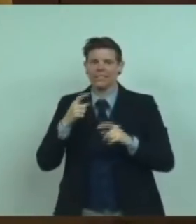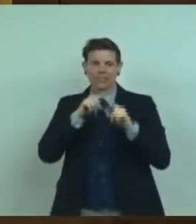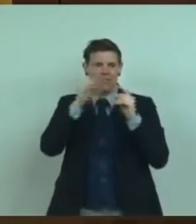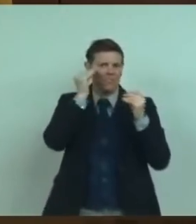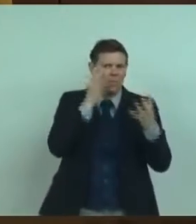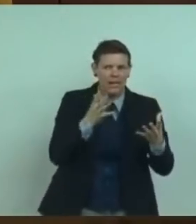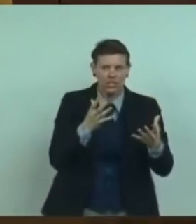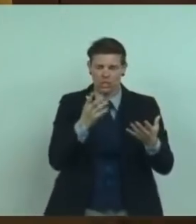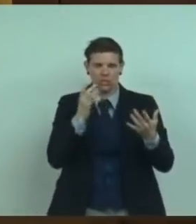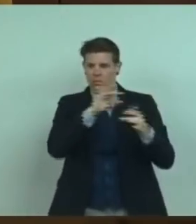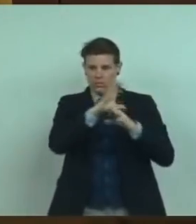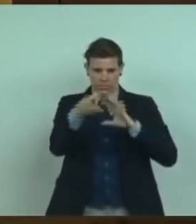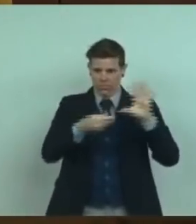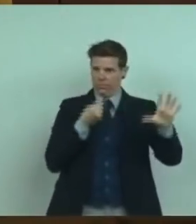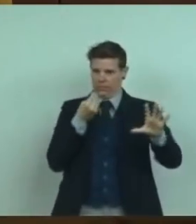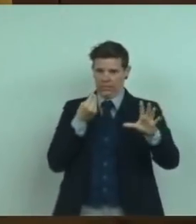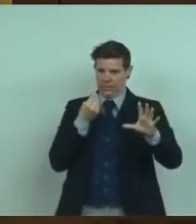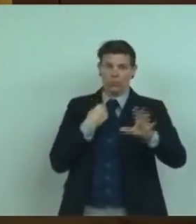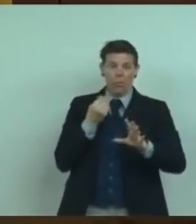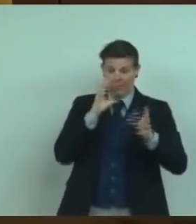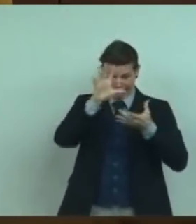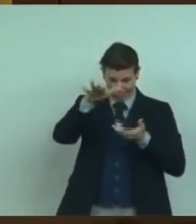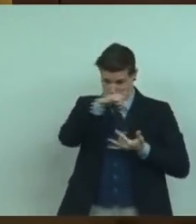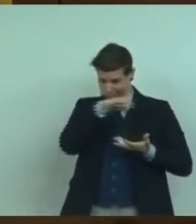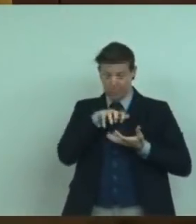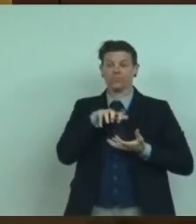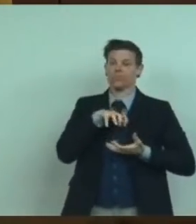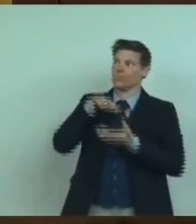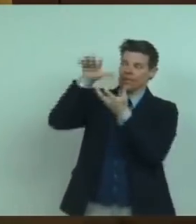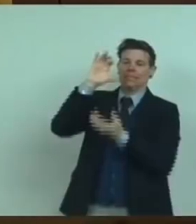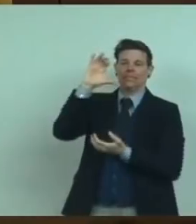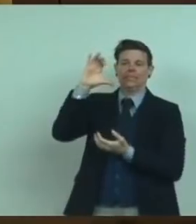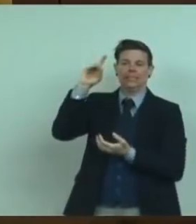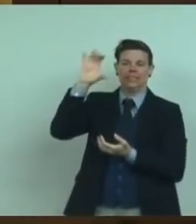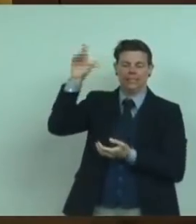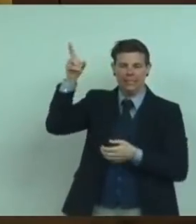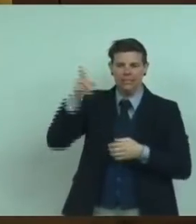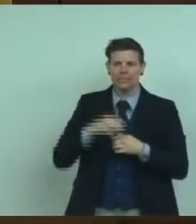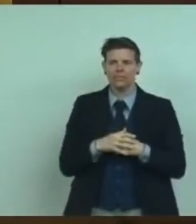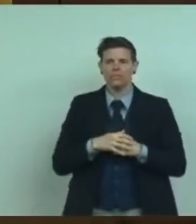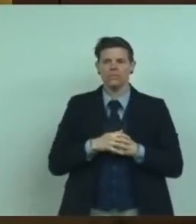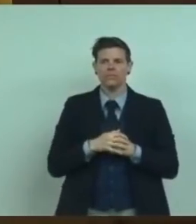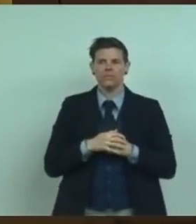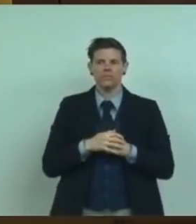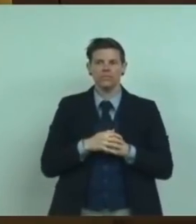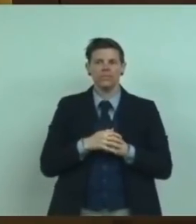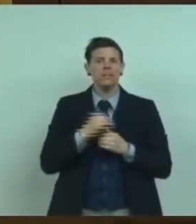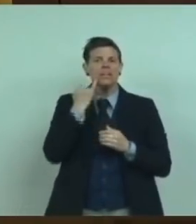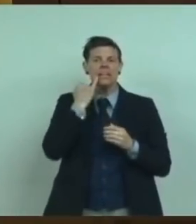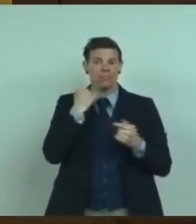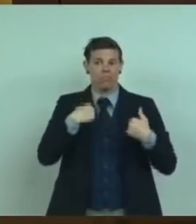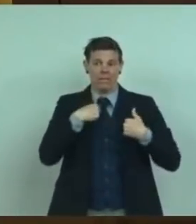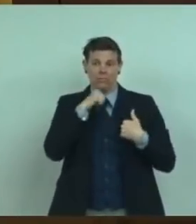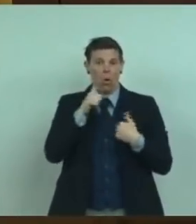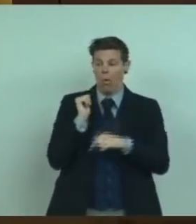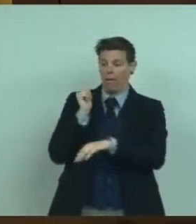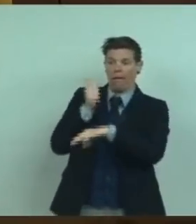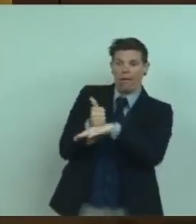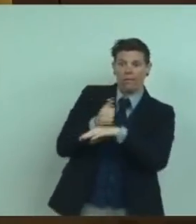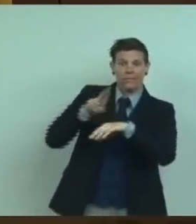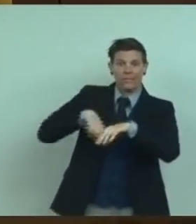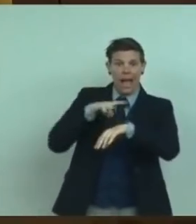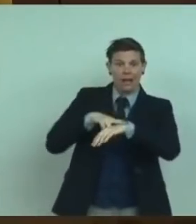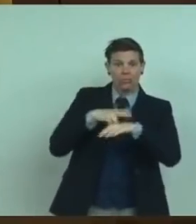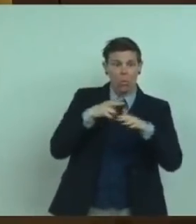Disease Control. You can see that if there wasn't a national plan, and there wasn't, that this becomes